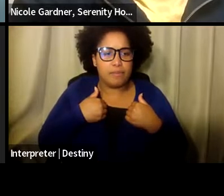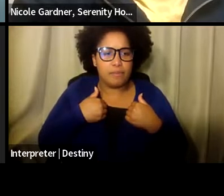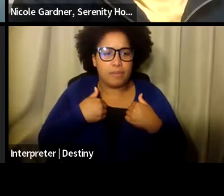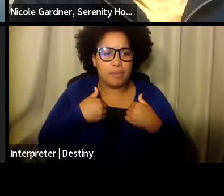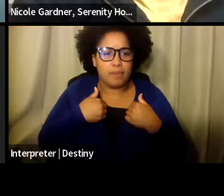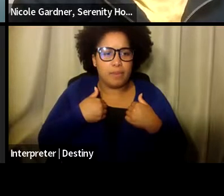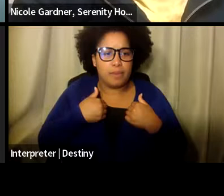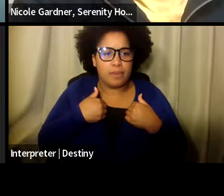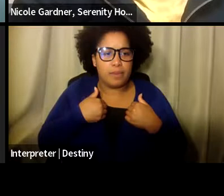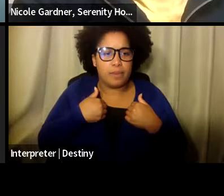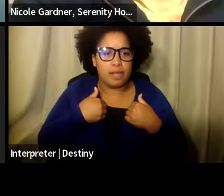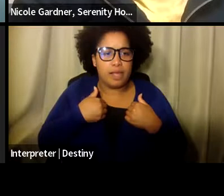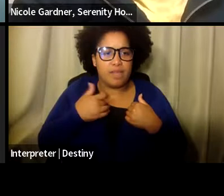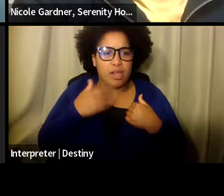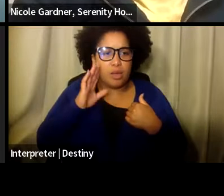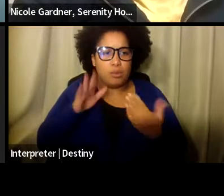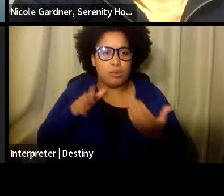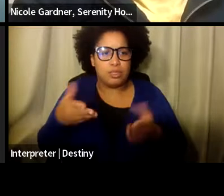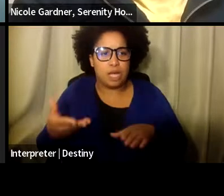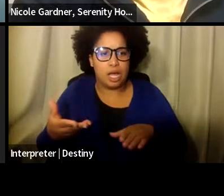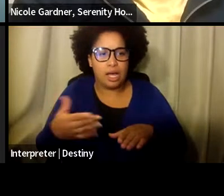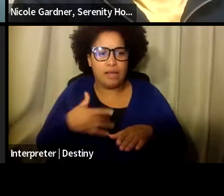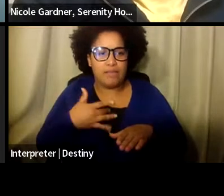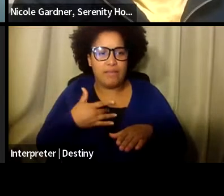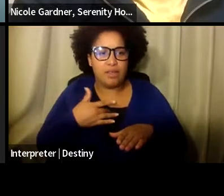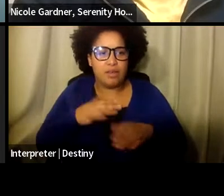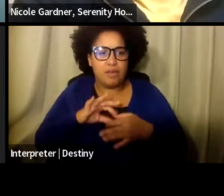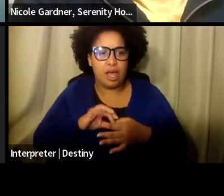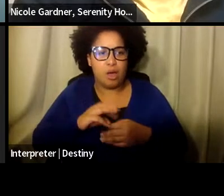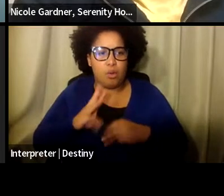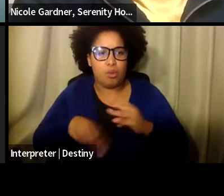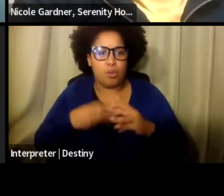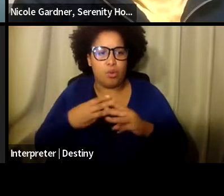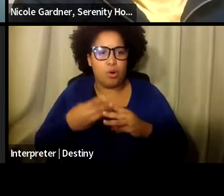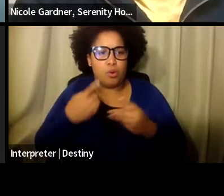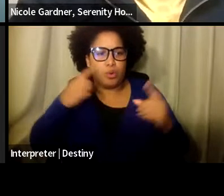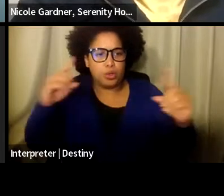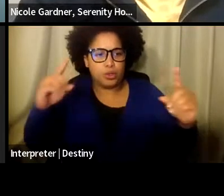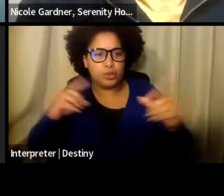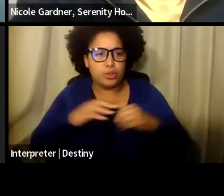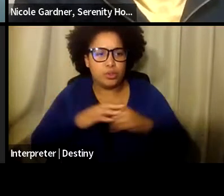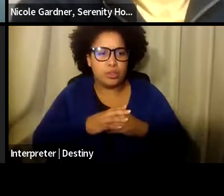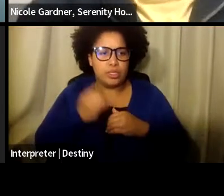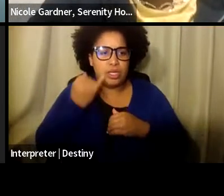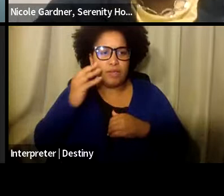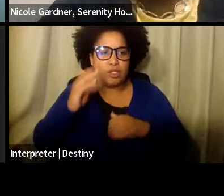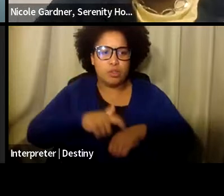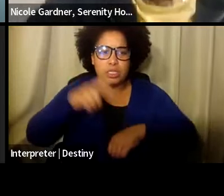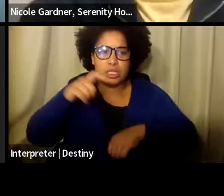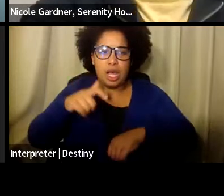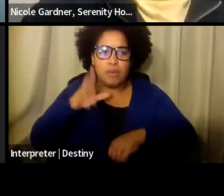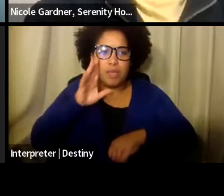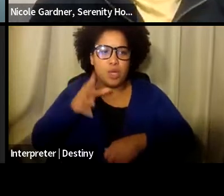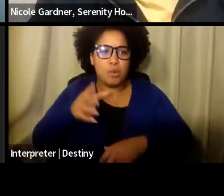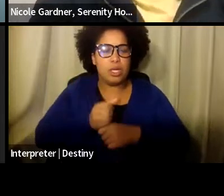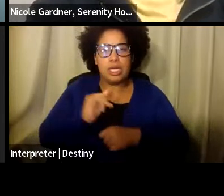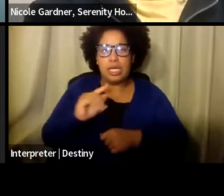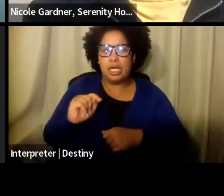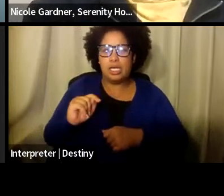deterministic or fatalistic kind of sense of how the world works. And, it's like, if it's your time, you're just going to get